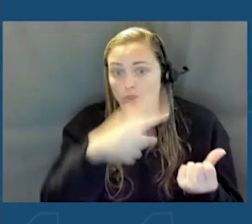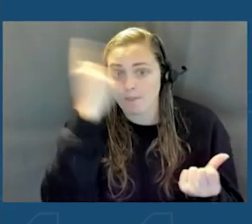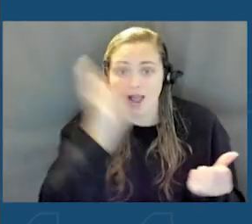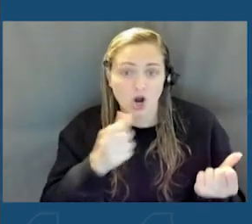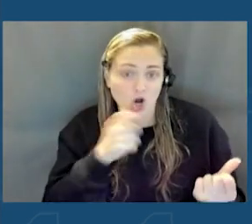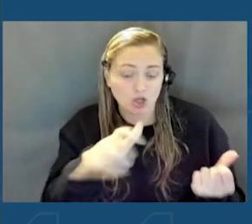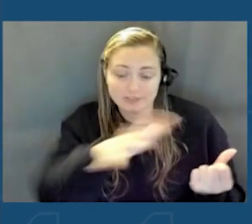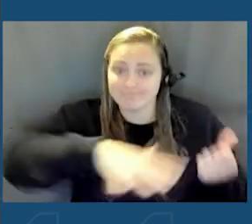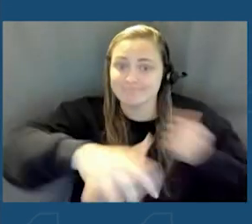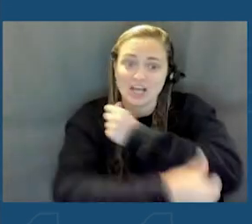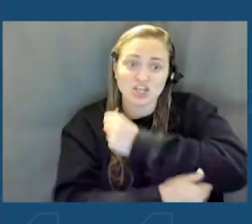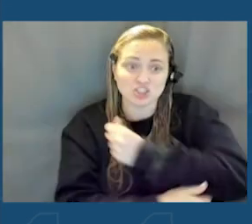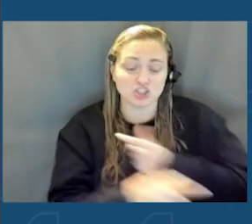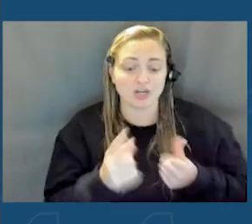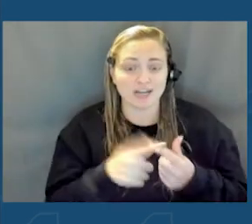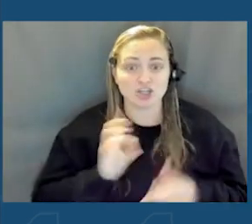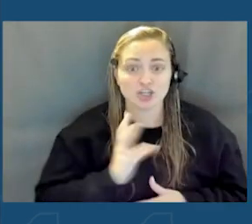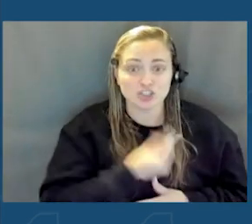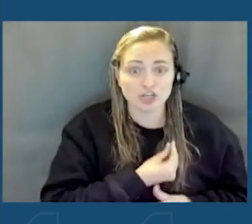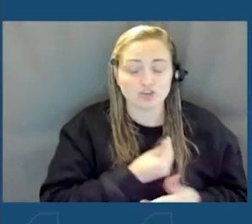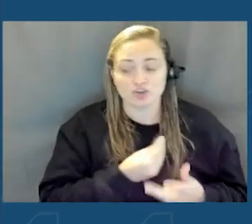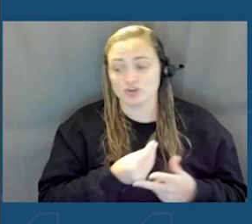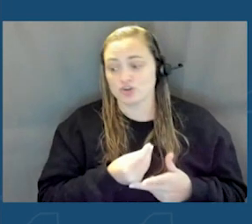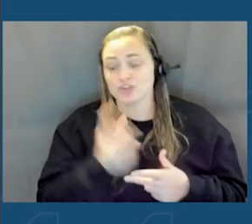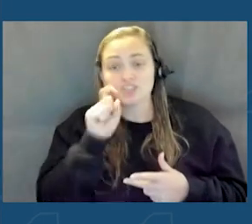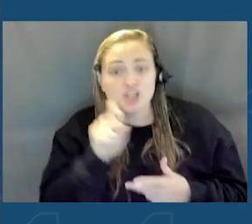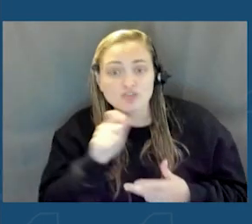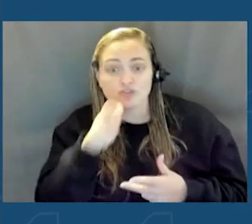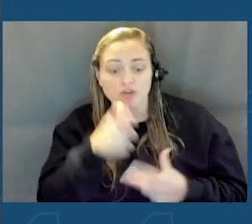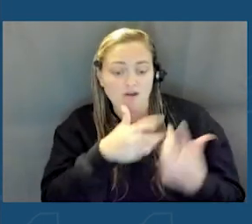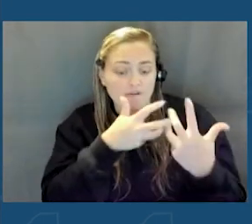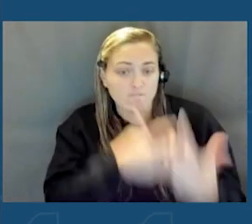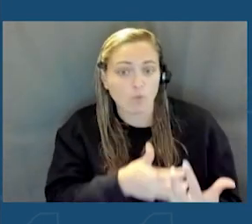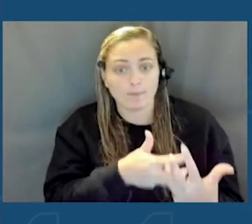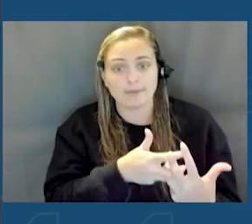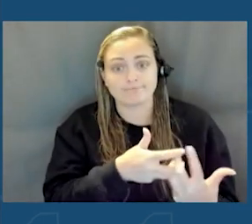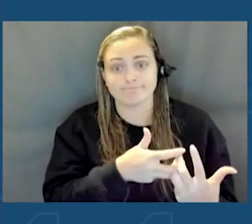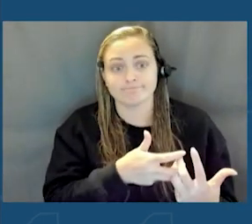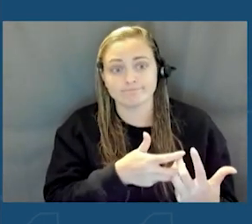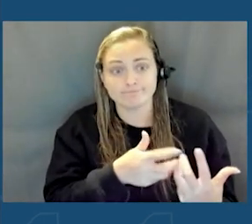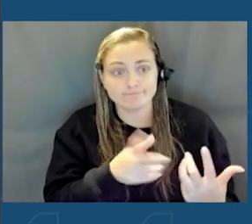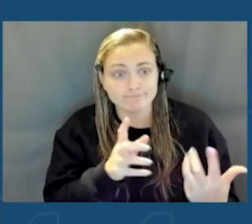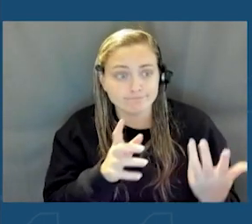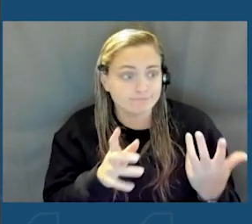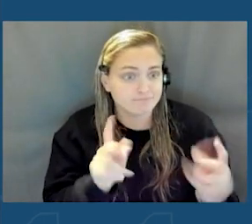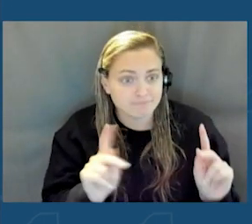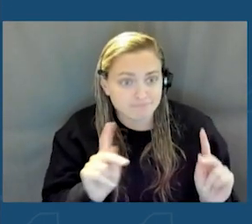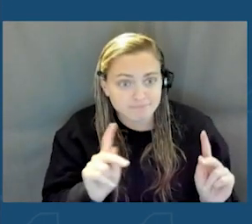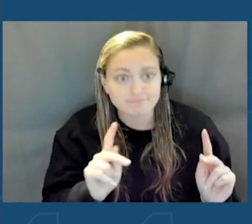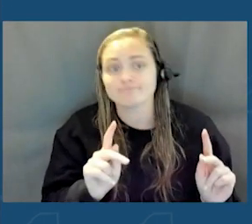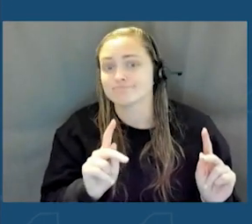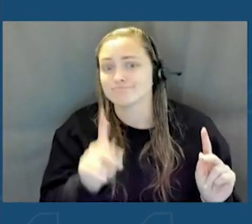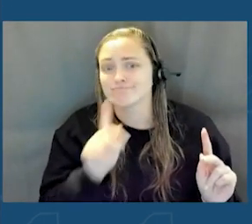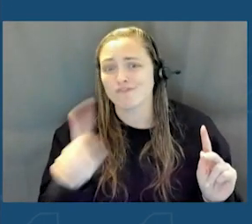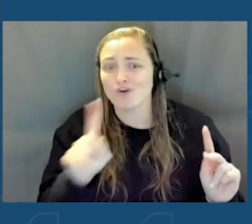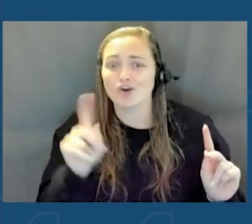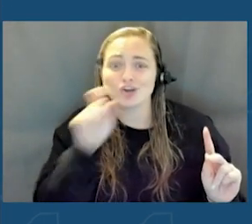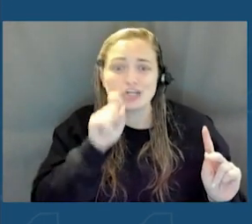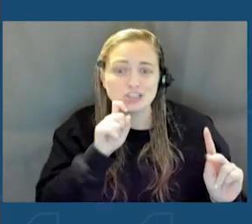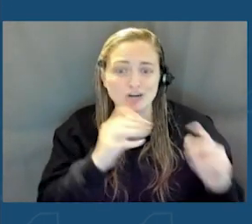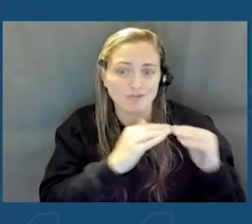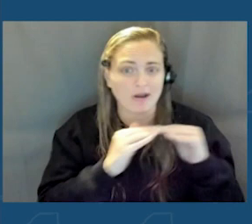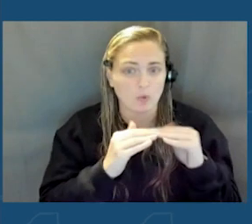the transgender and gender nonconforming siblings, a population that we serve at Girls for Gender Equity, my colleagues